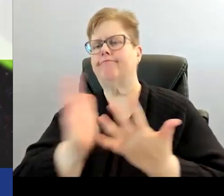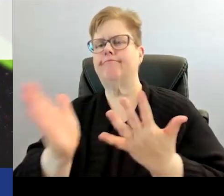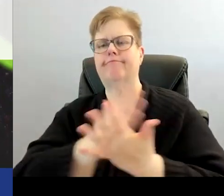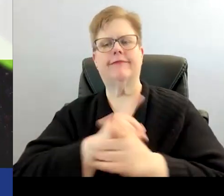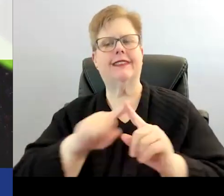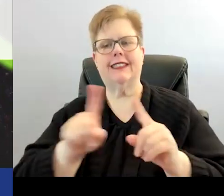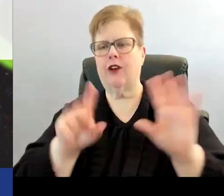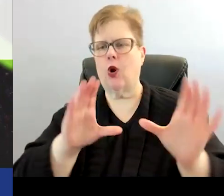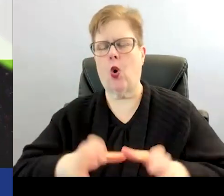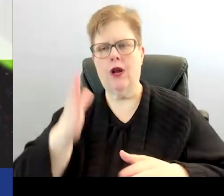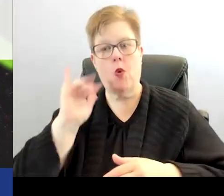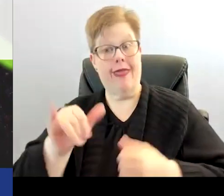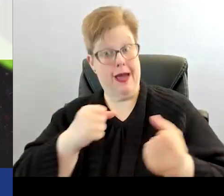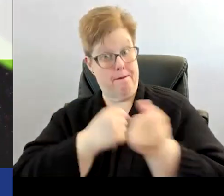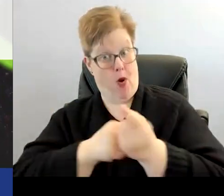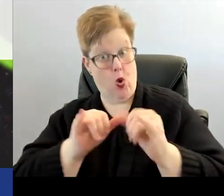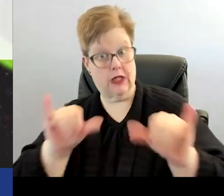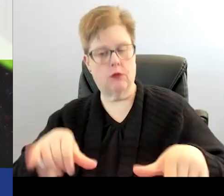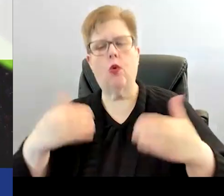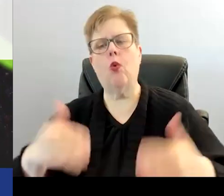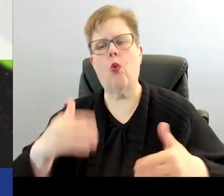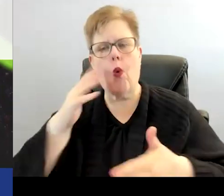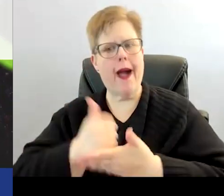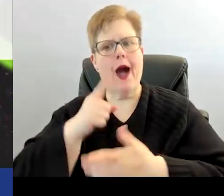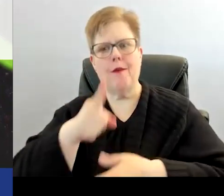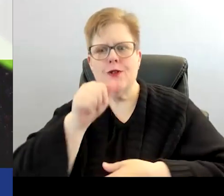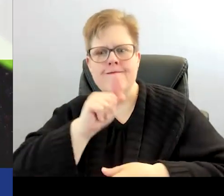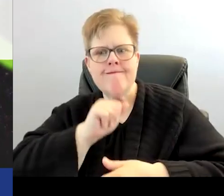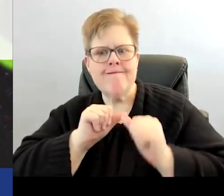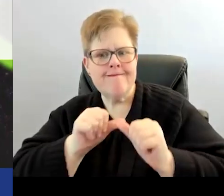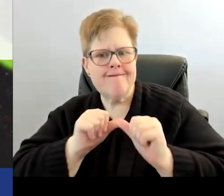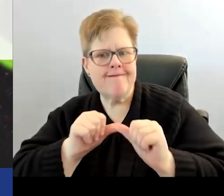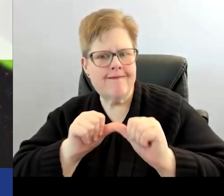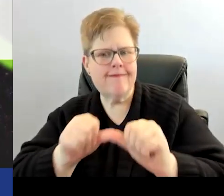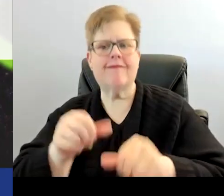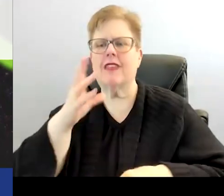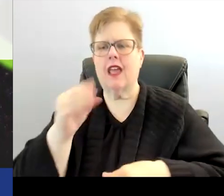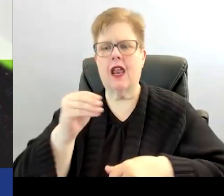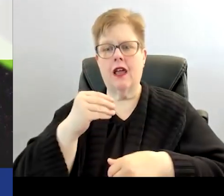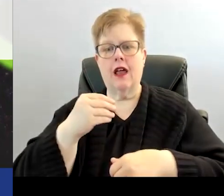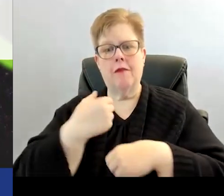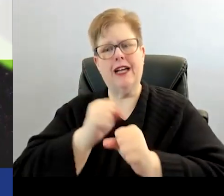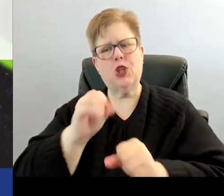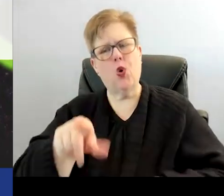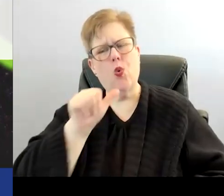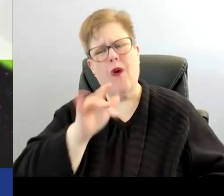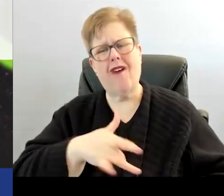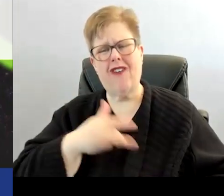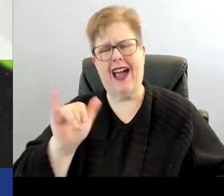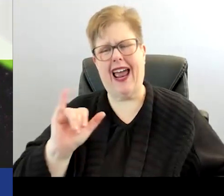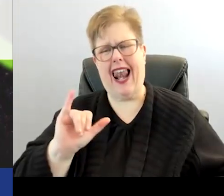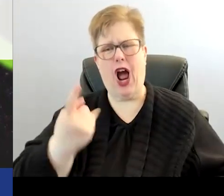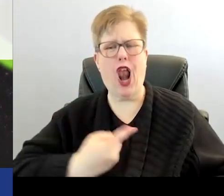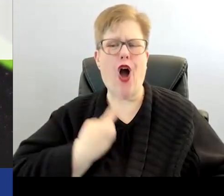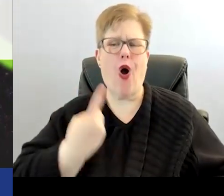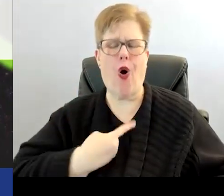because that support system can help keep going and also help it make it so that you don't feel like you're quite so